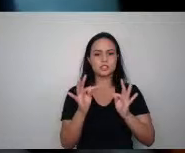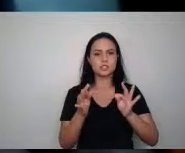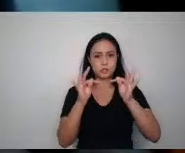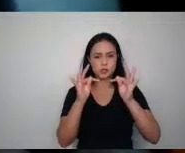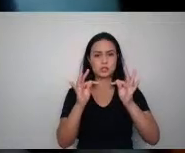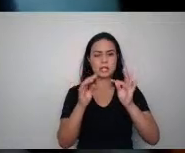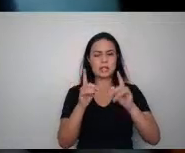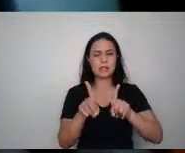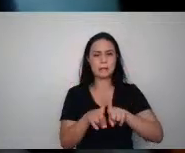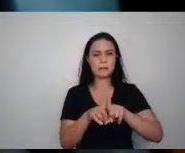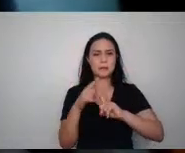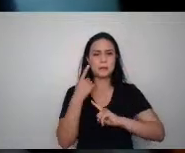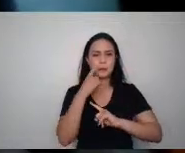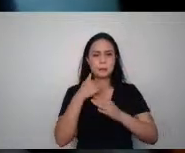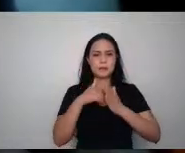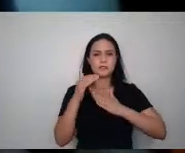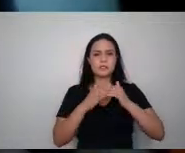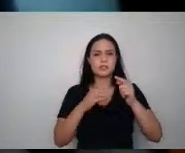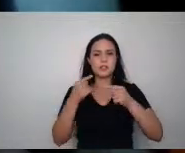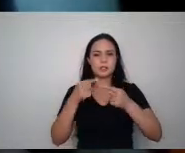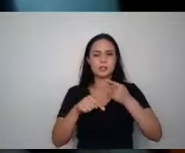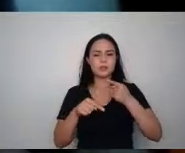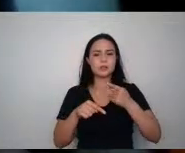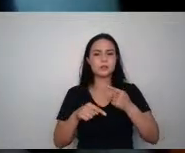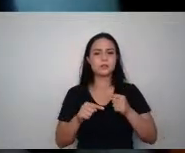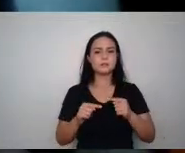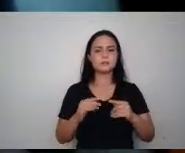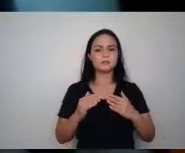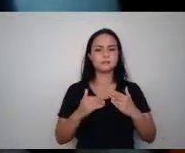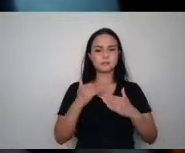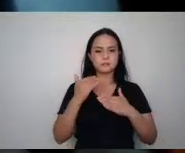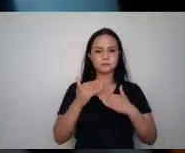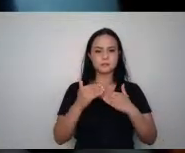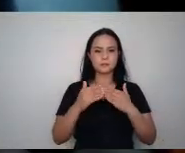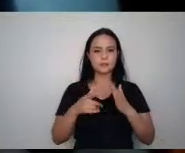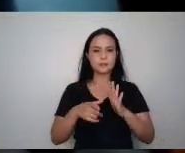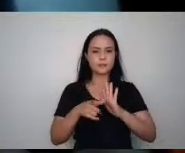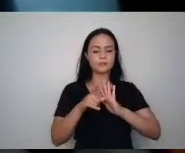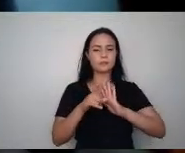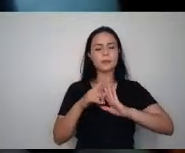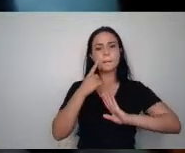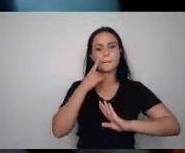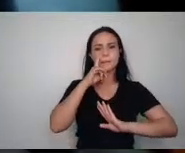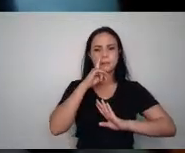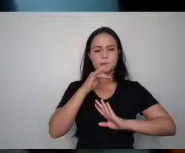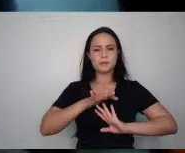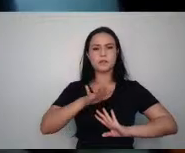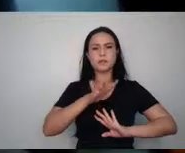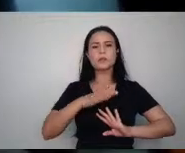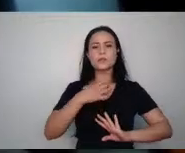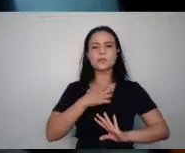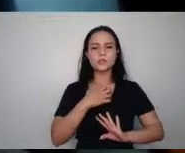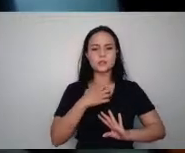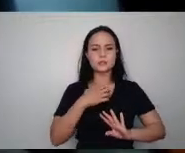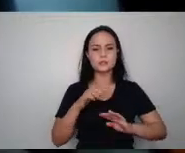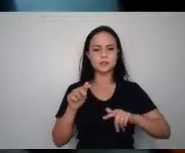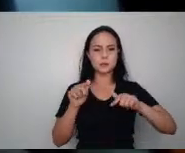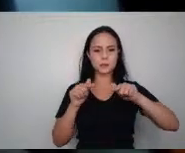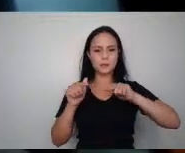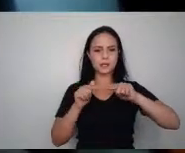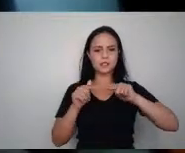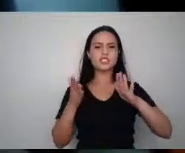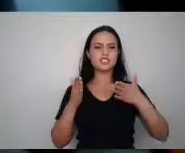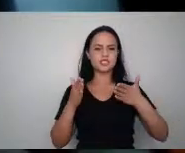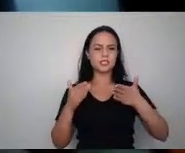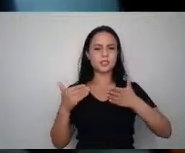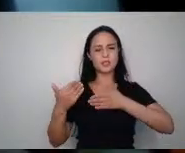by these new technologies and that are inherent, and especially to anticipate the risks of these new forms to